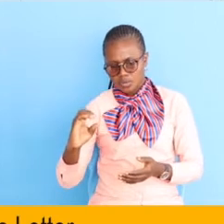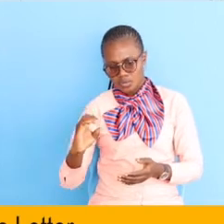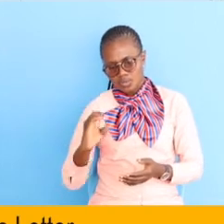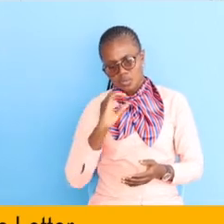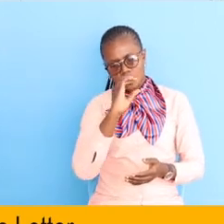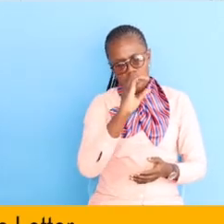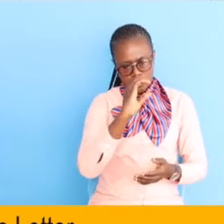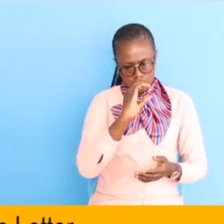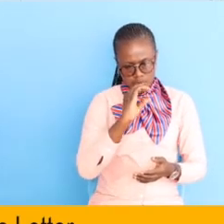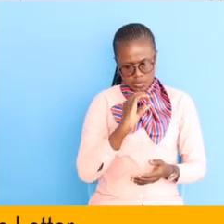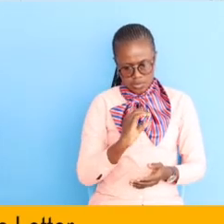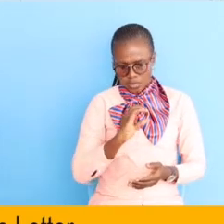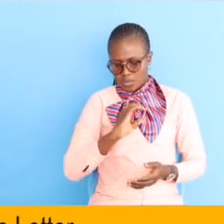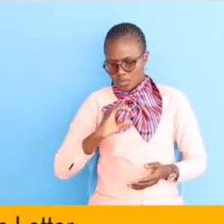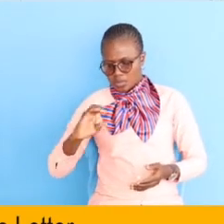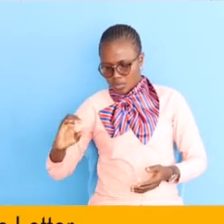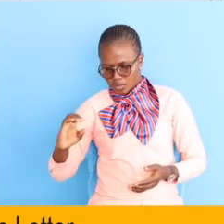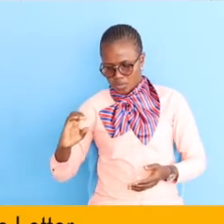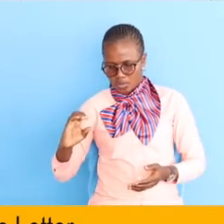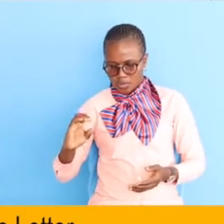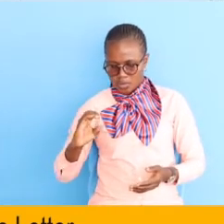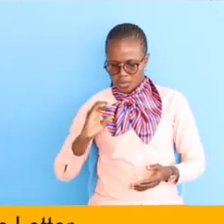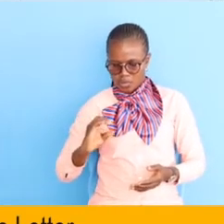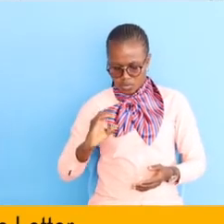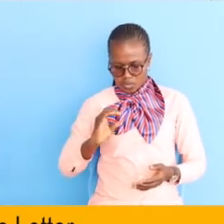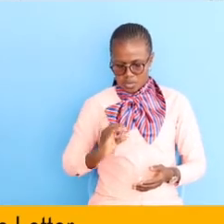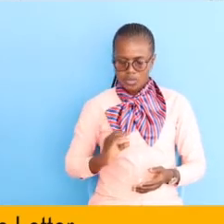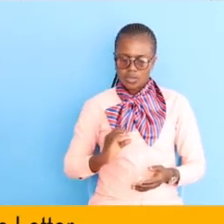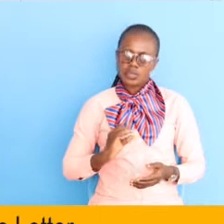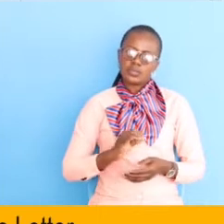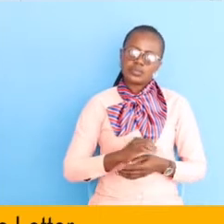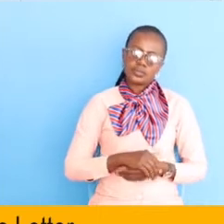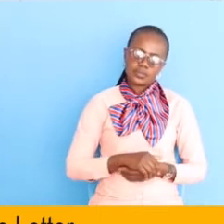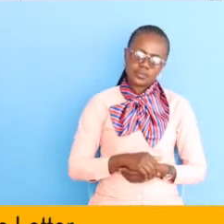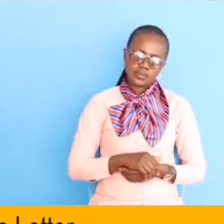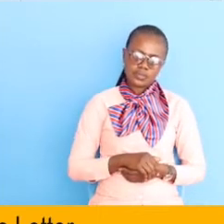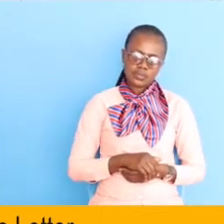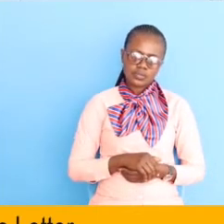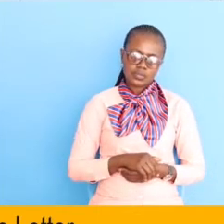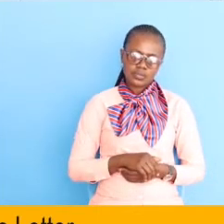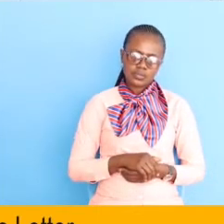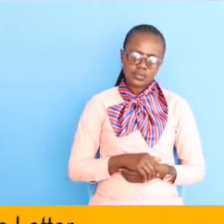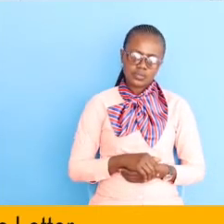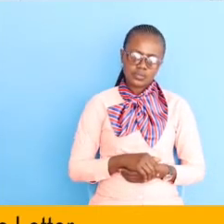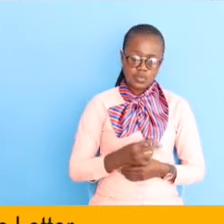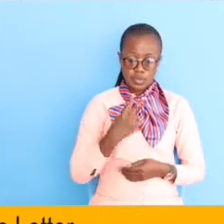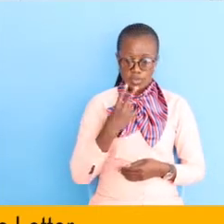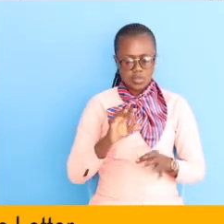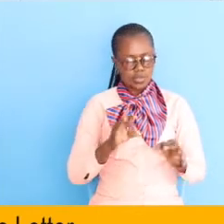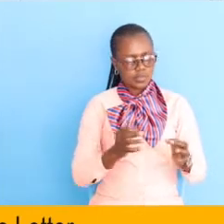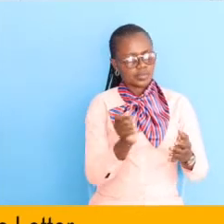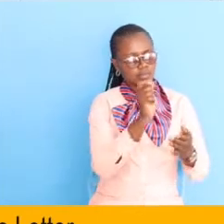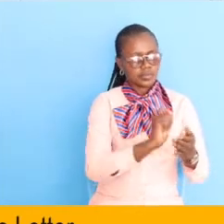of these other aspects? Put in mind that in whichever way we see how they are written,